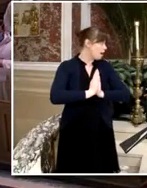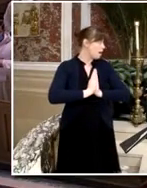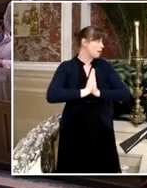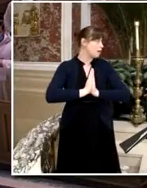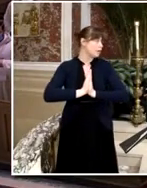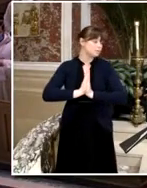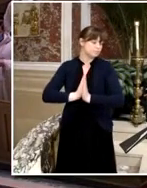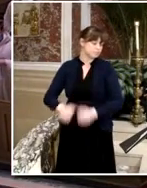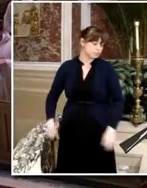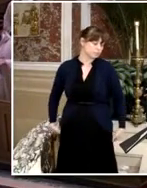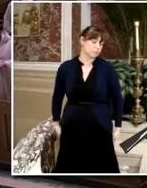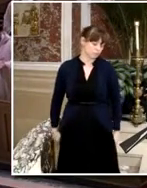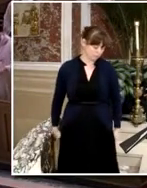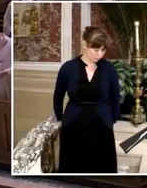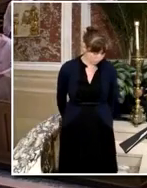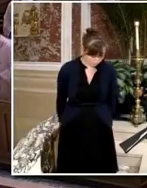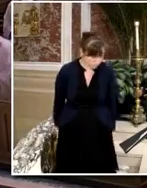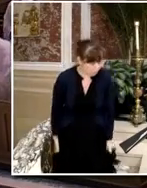Amen.